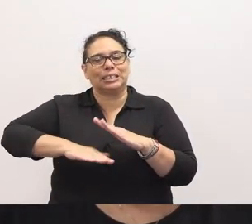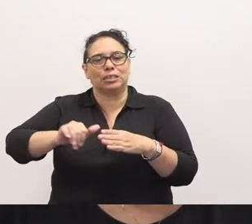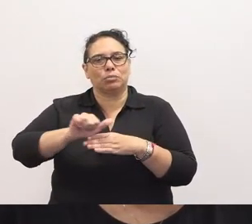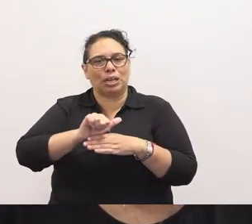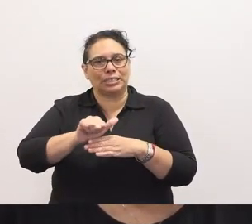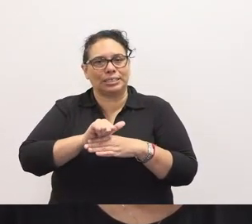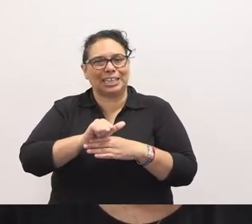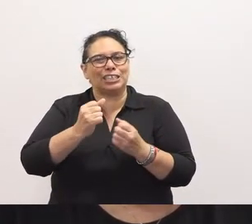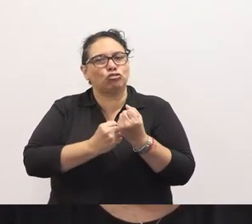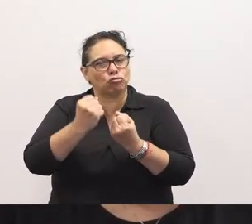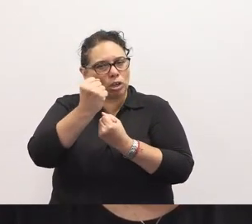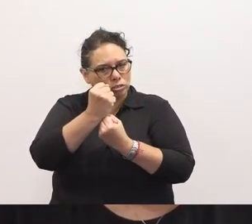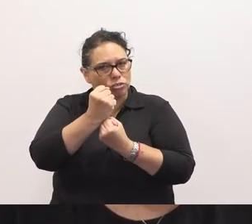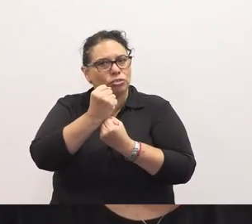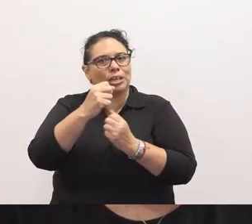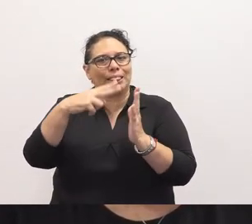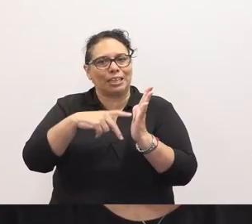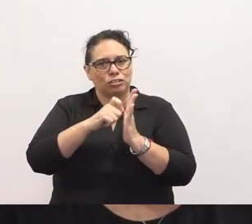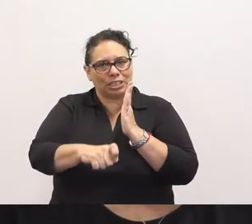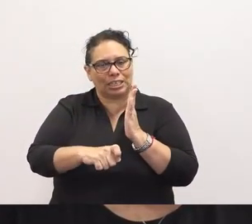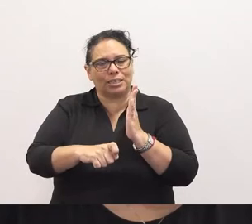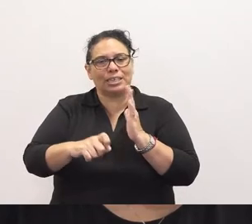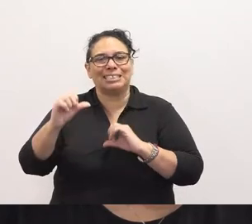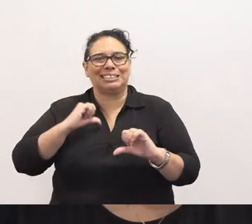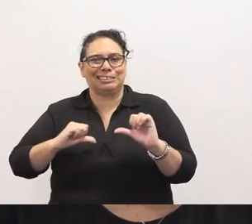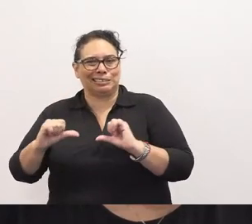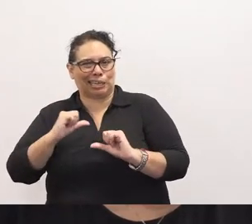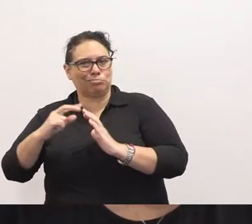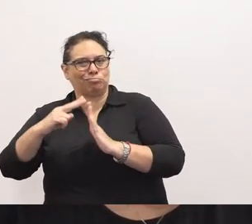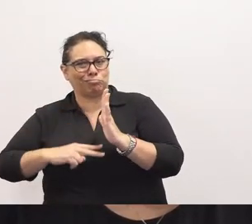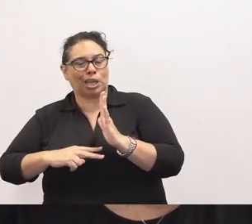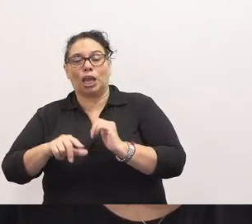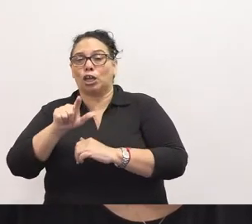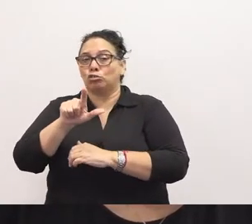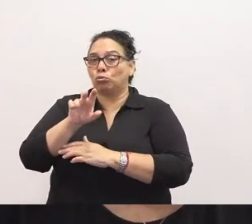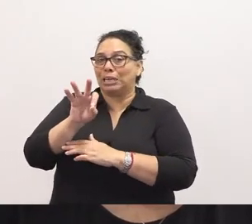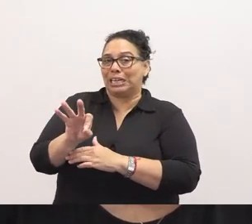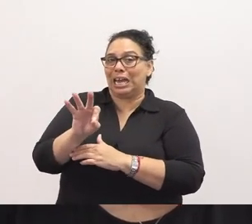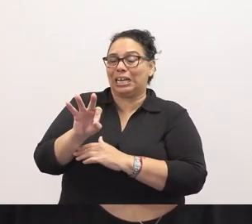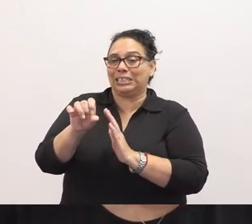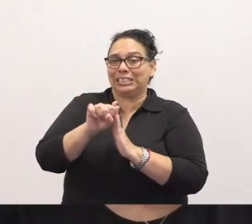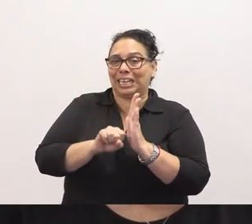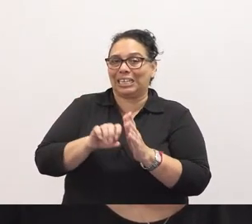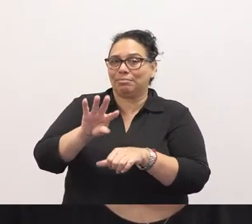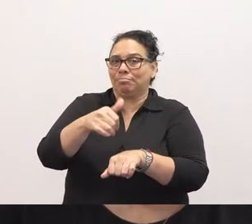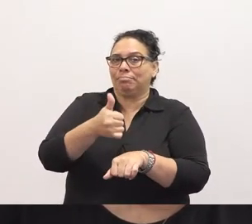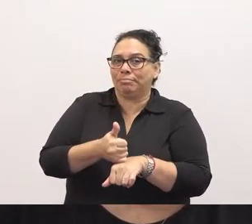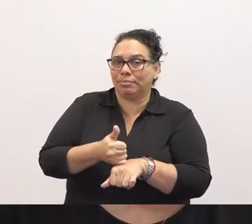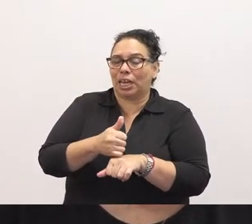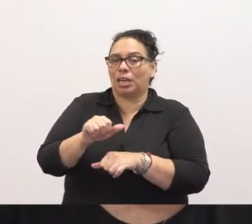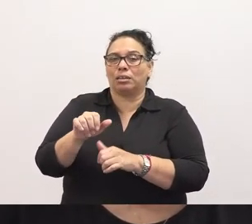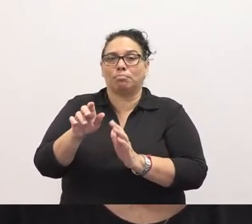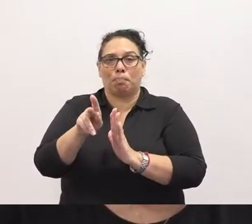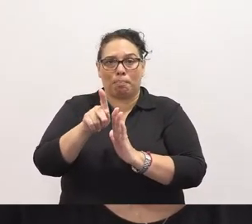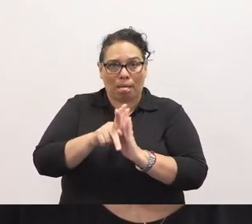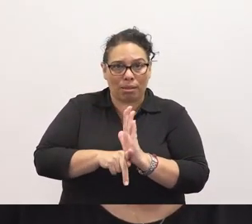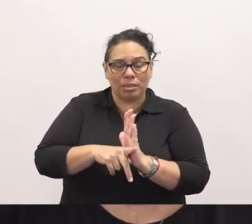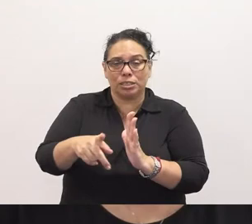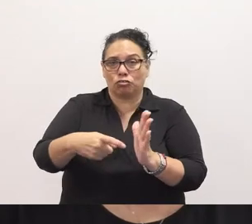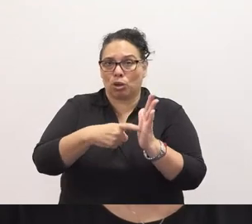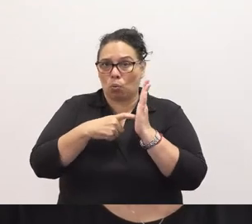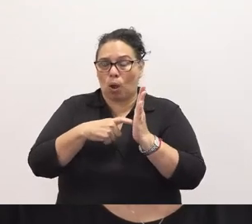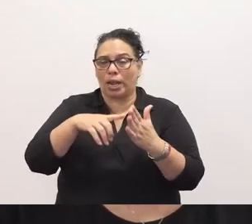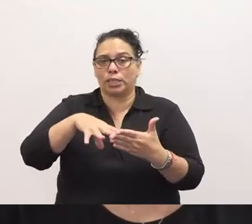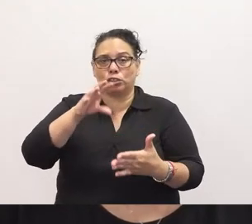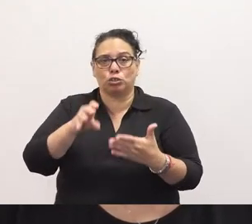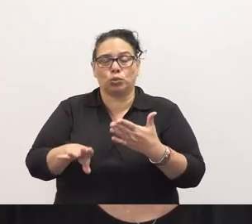is based in the science of reading. 29 states have already passed laws or implemented other policies requiring students to